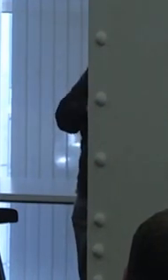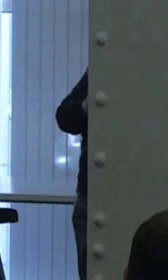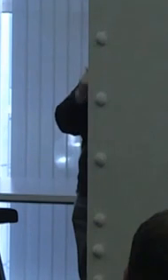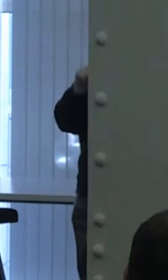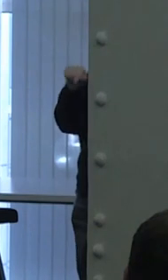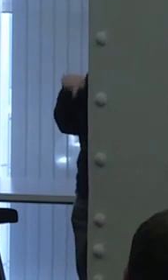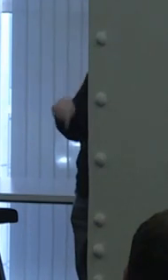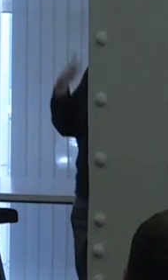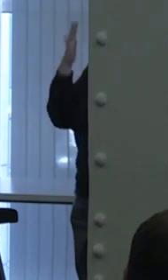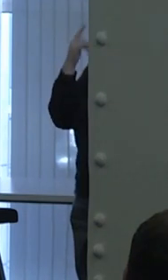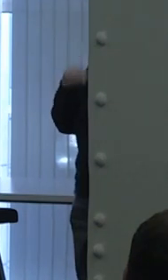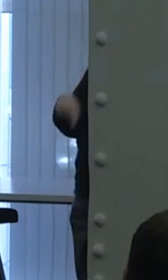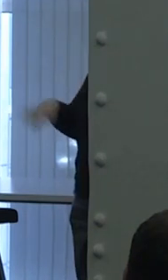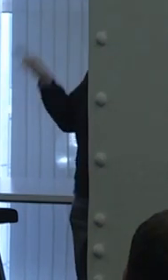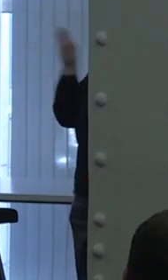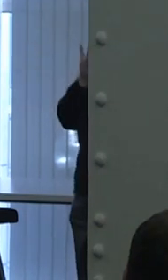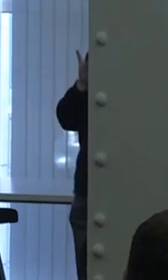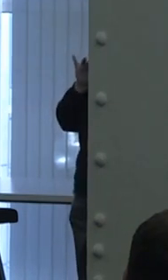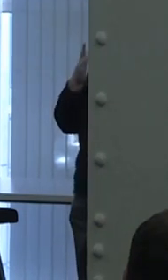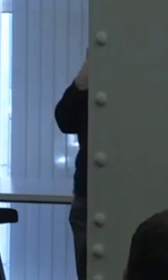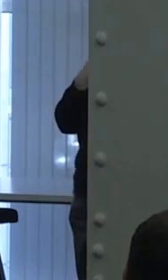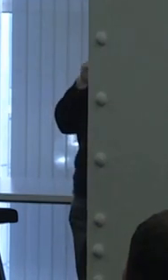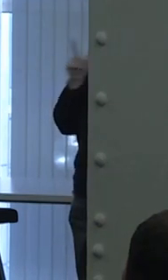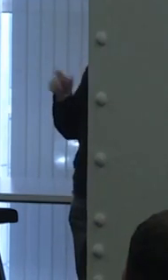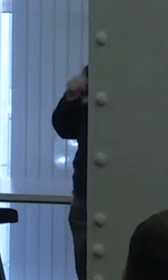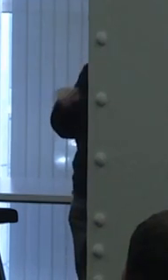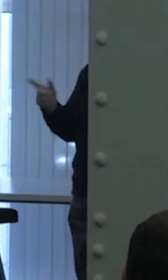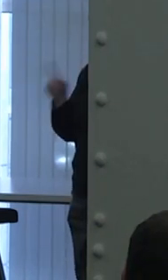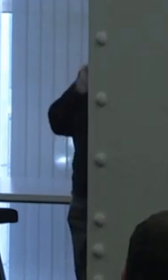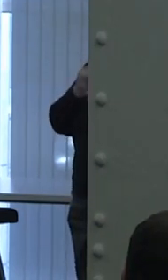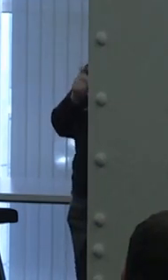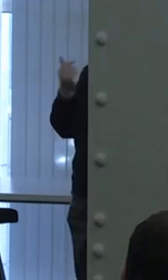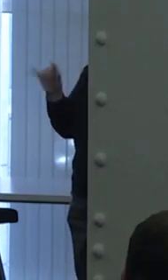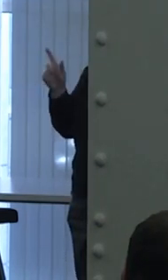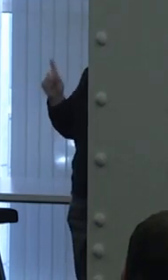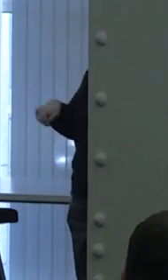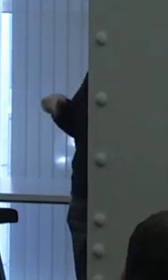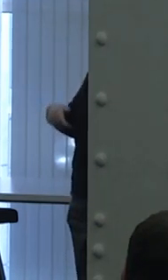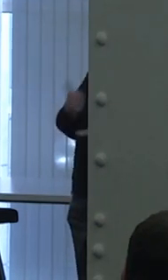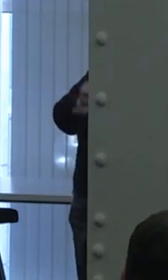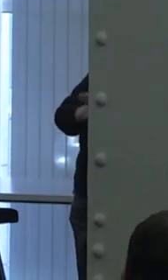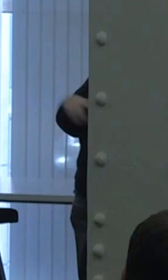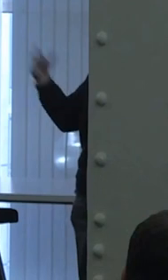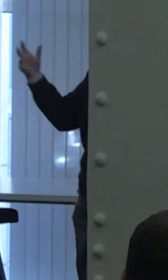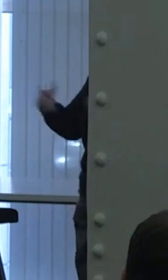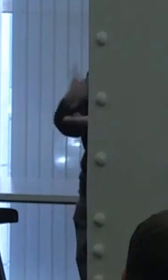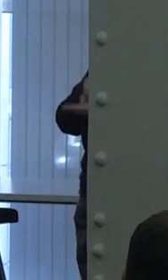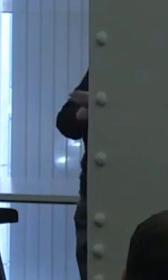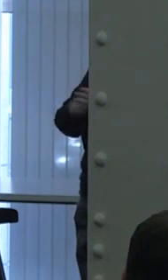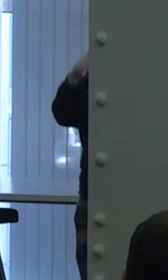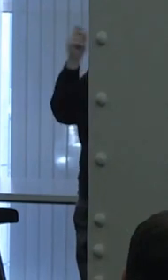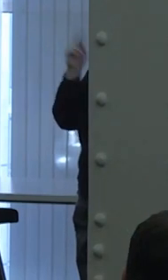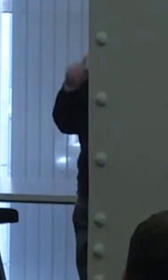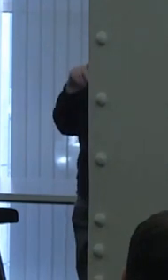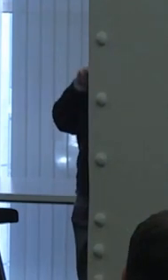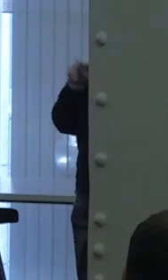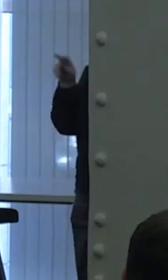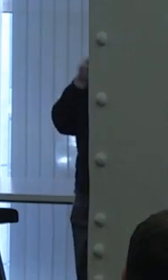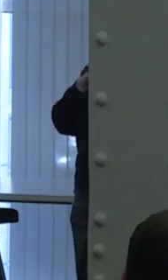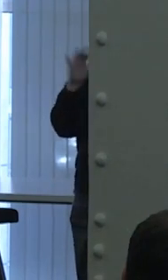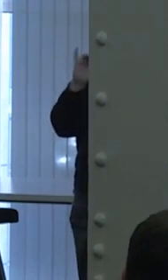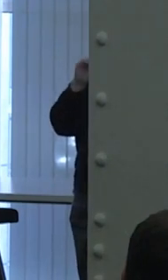are so important. Individuals in our community tend to see that celebrations of the diversity of our community